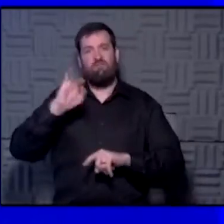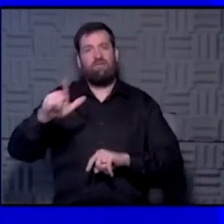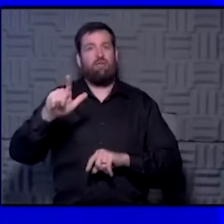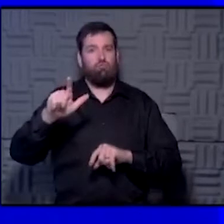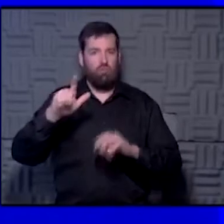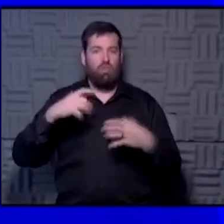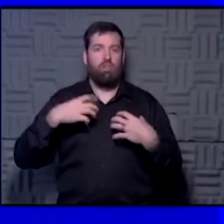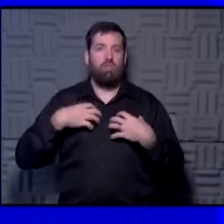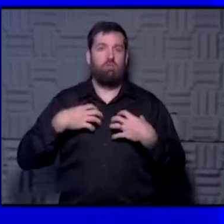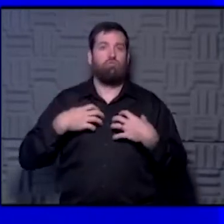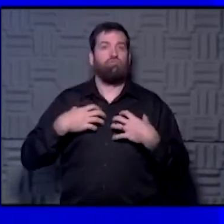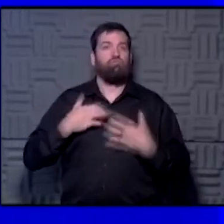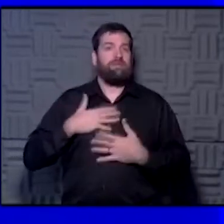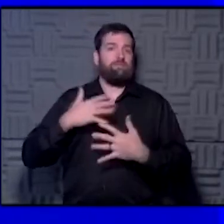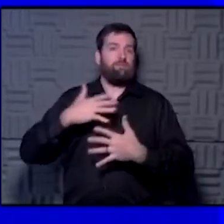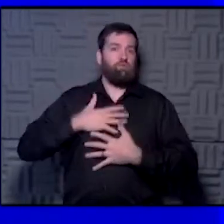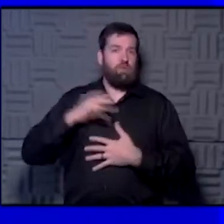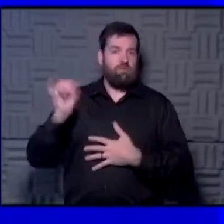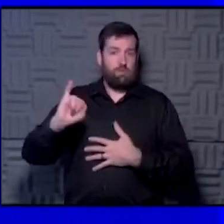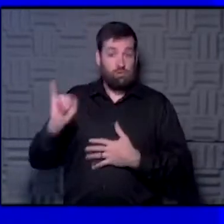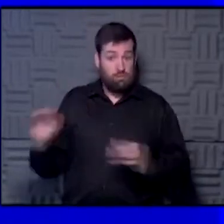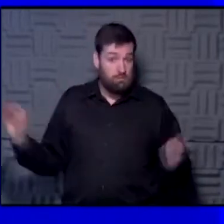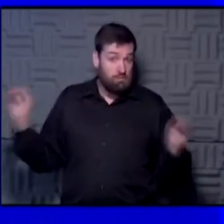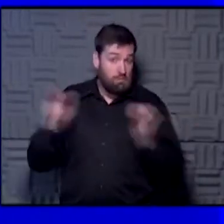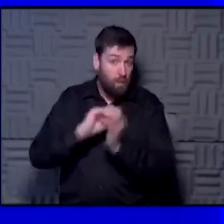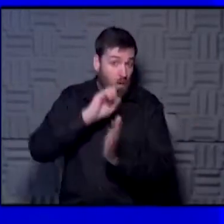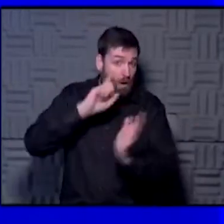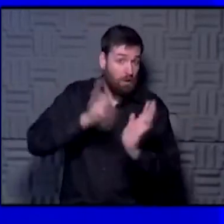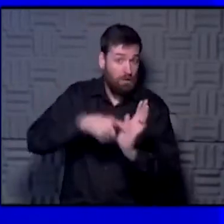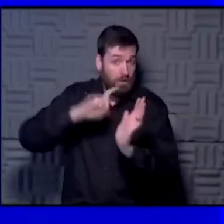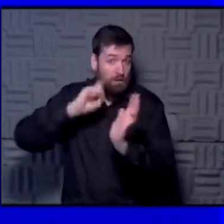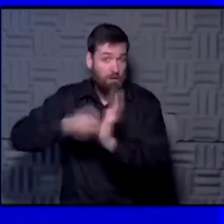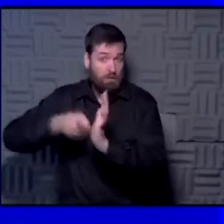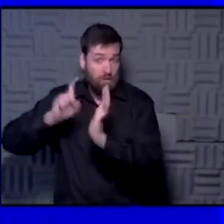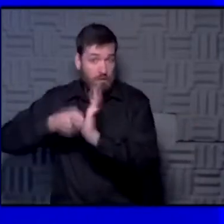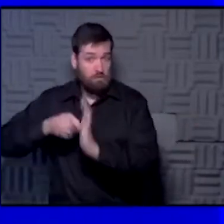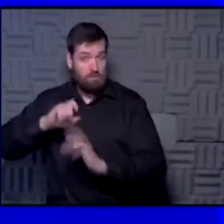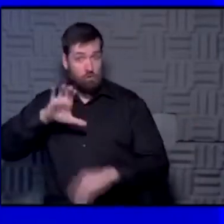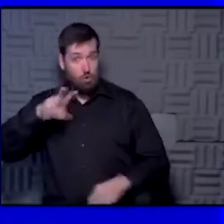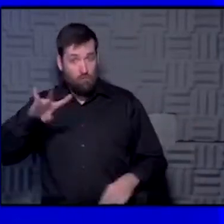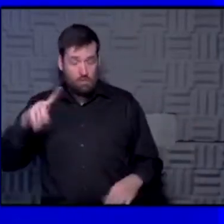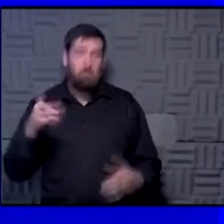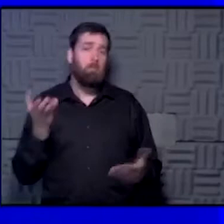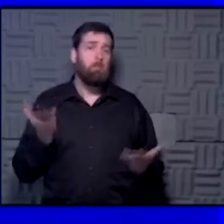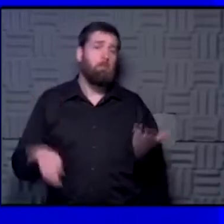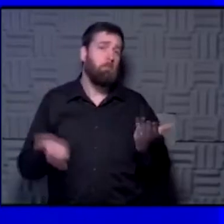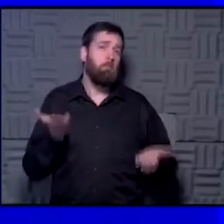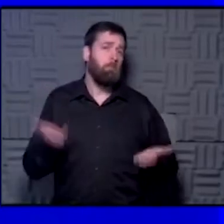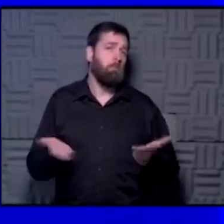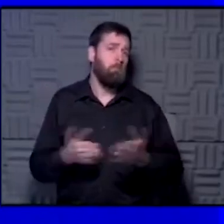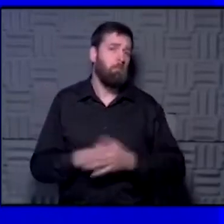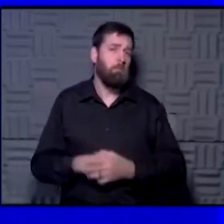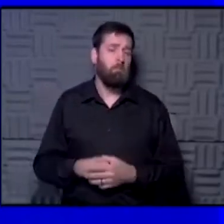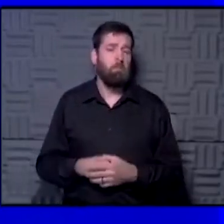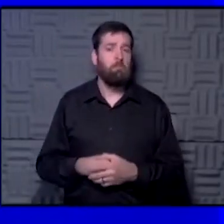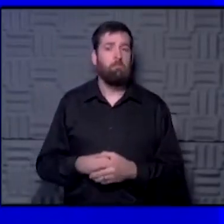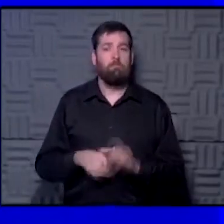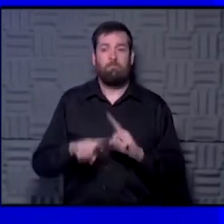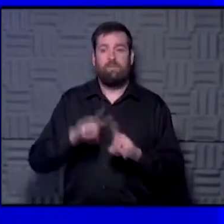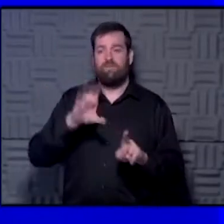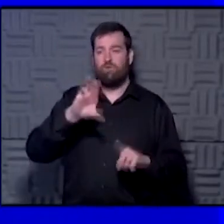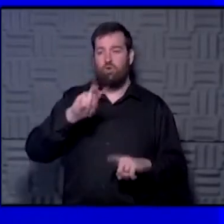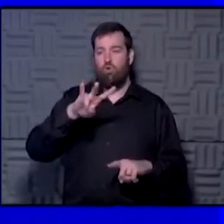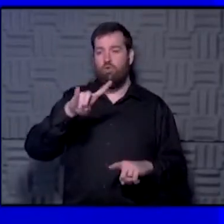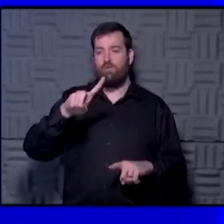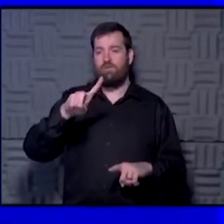infections as well. Now maybe is it a little bit more prominent, or we're noticing it more because of all this pandemic, that may be. But things like COVID